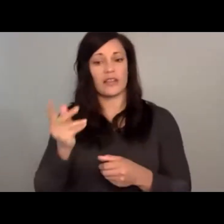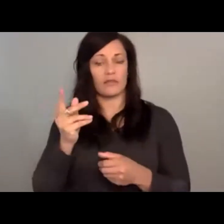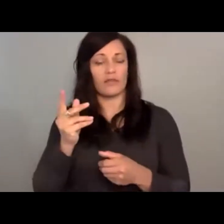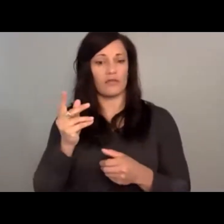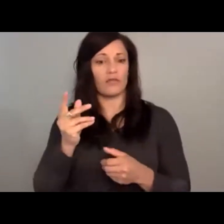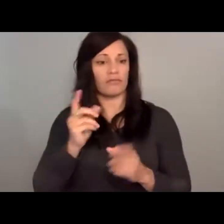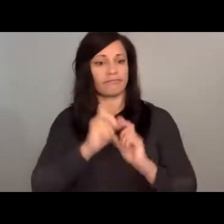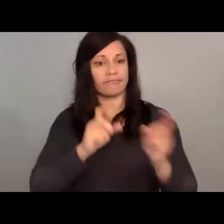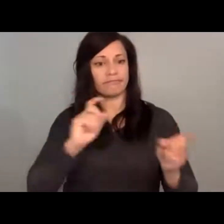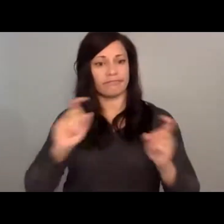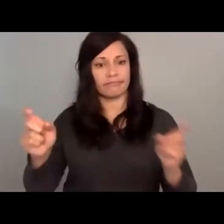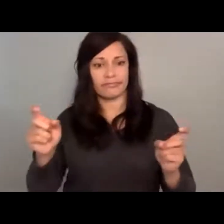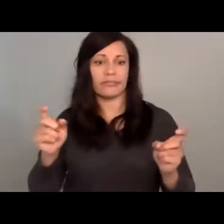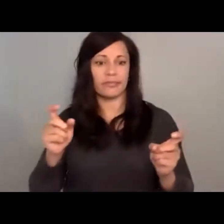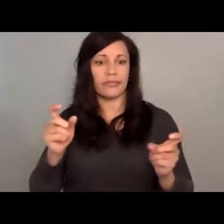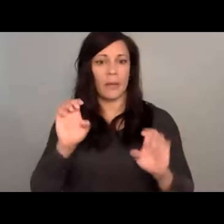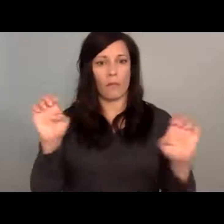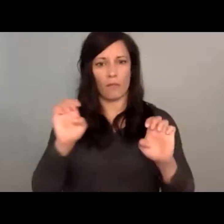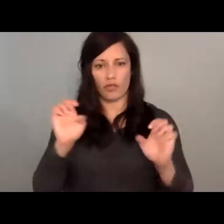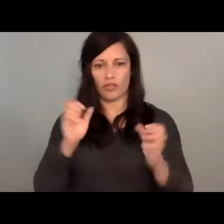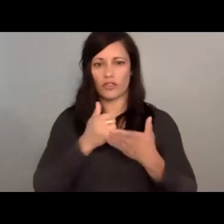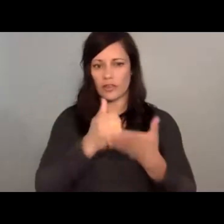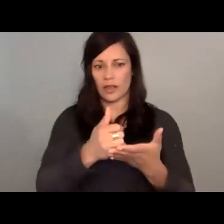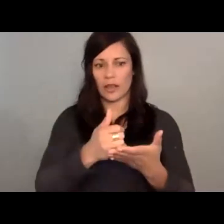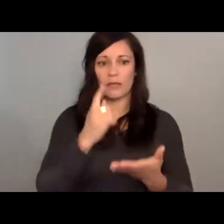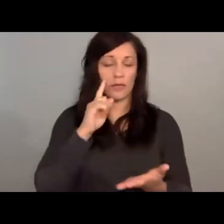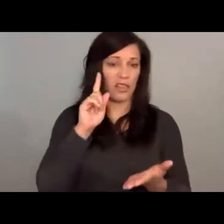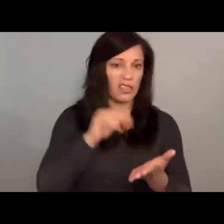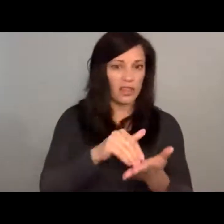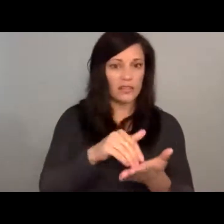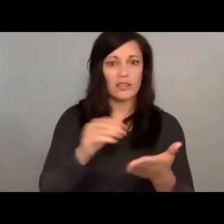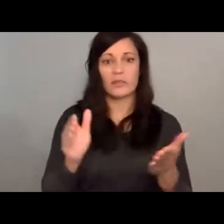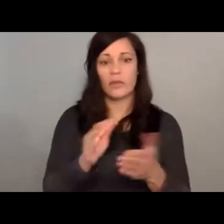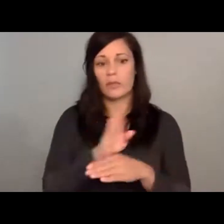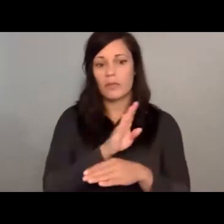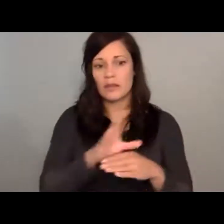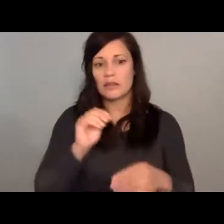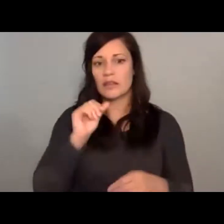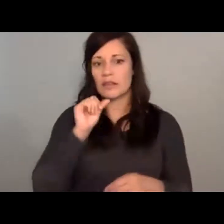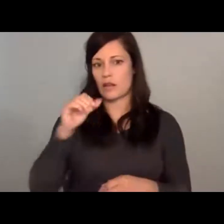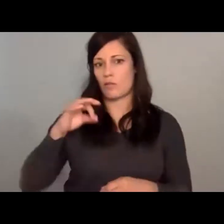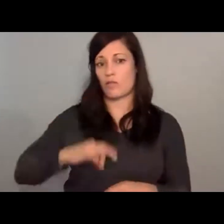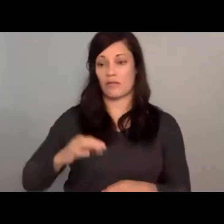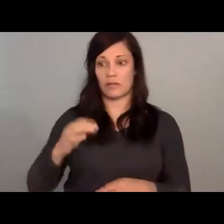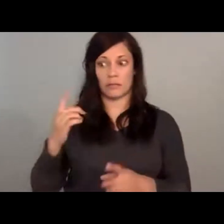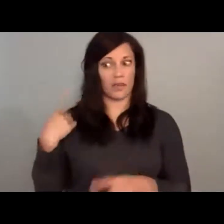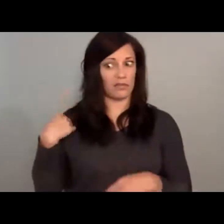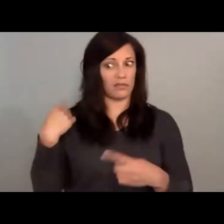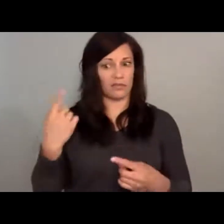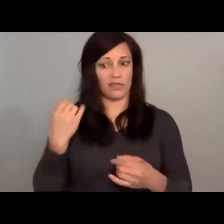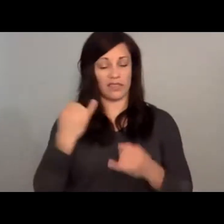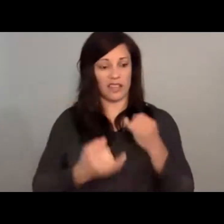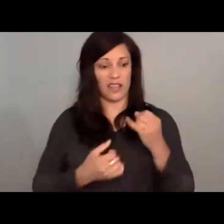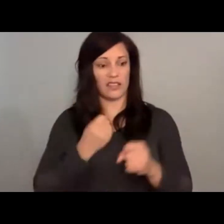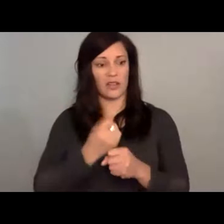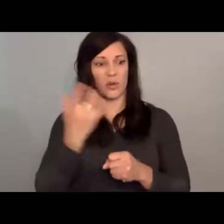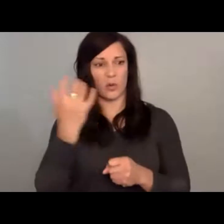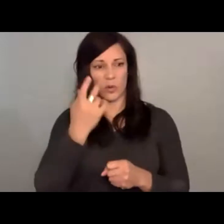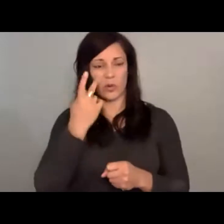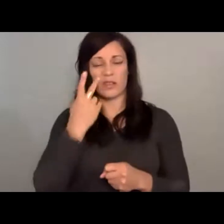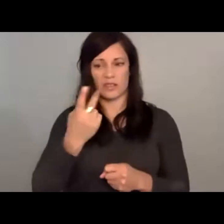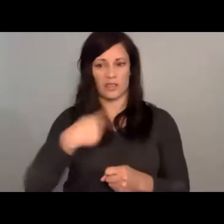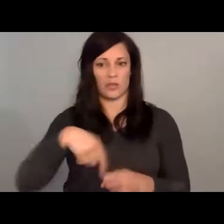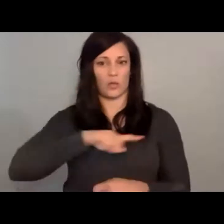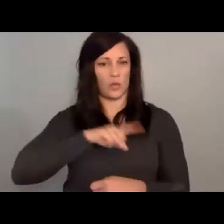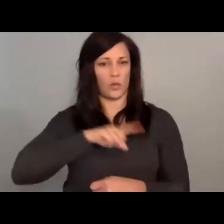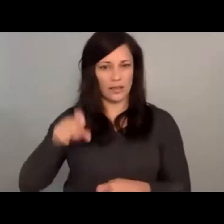about thousands of small businesses and nonprofits. Over the course of the last year, it's become incredibly clear just how important community is to our collective